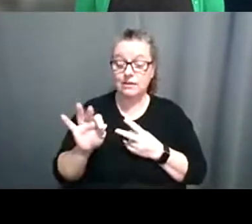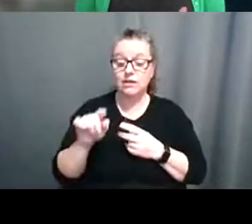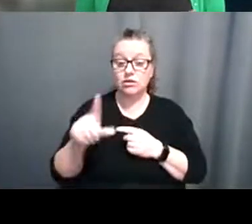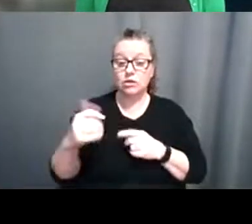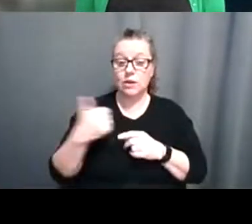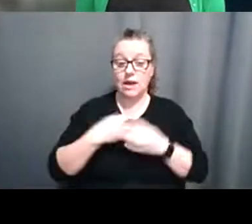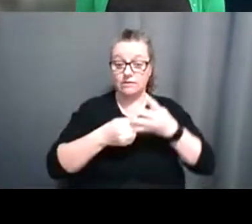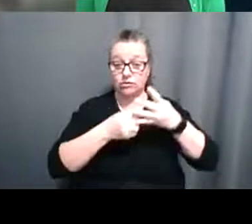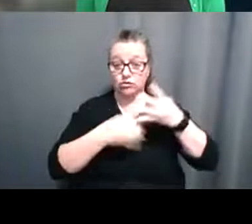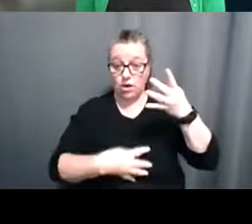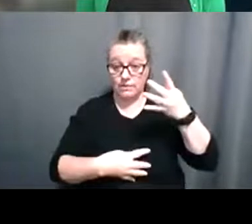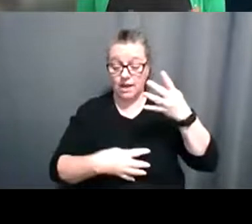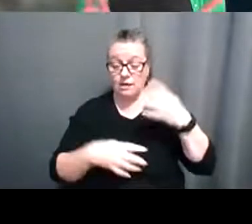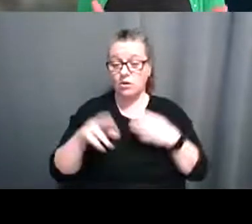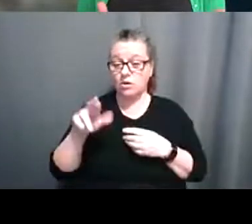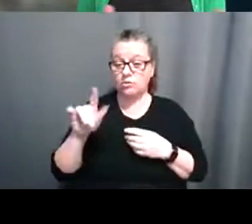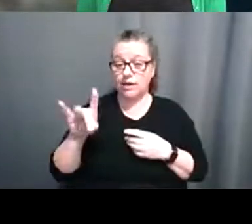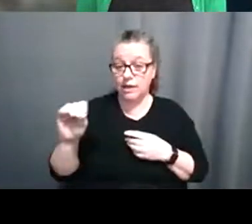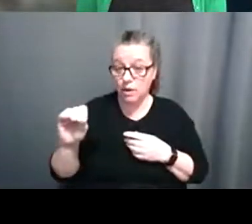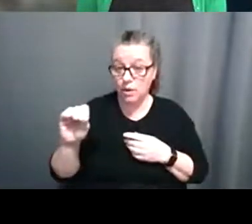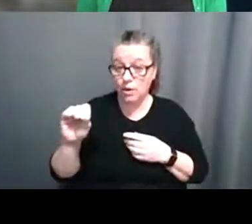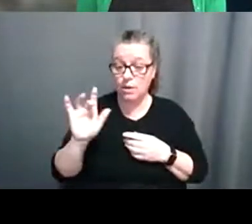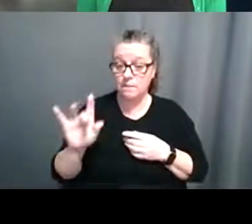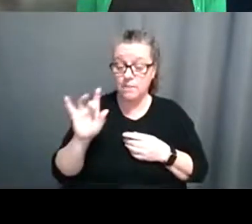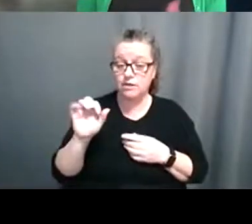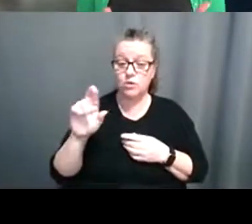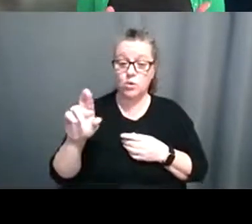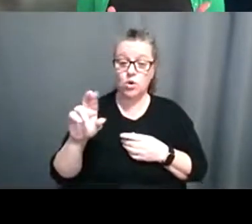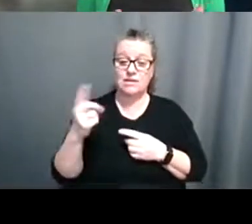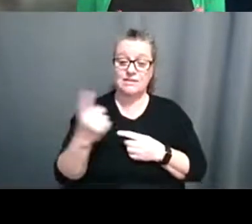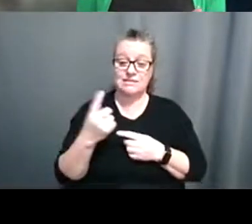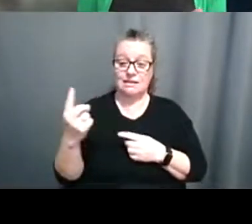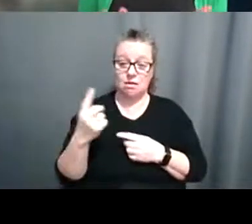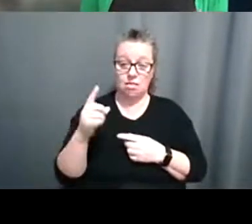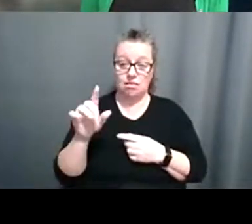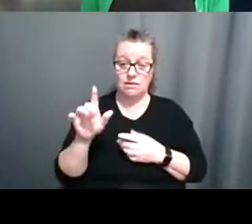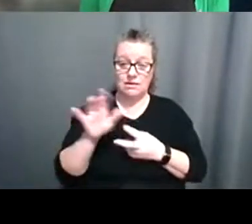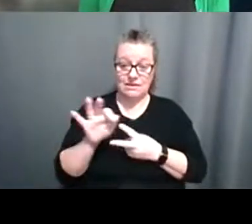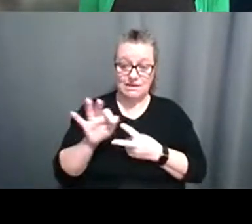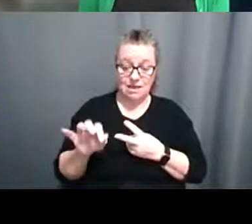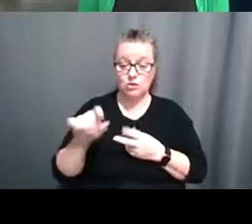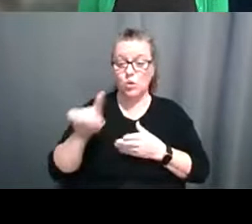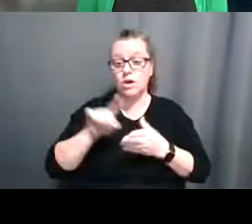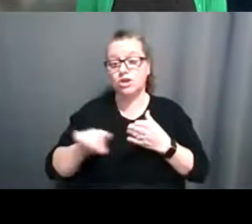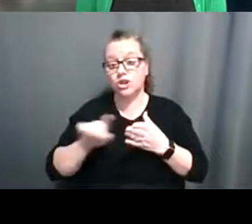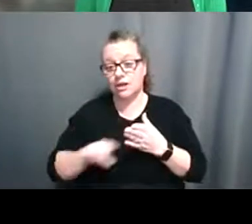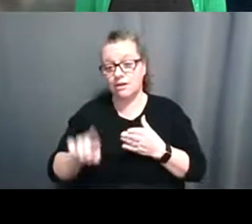drop-down or radio button for single select and a checkbox for multiple